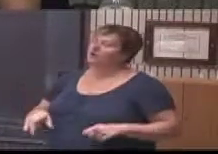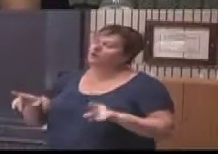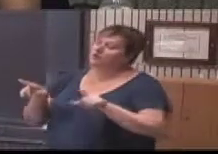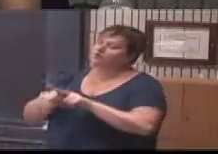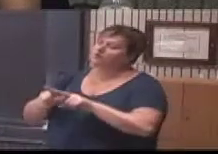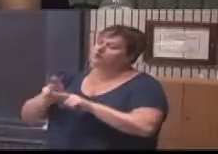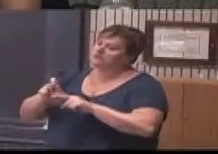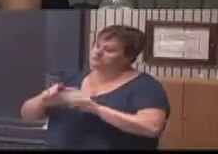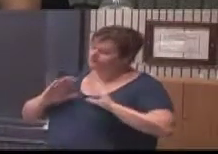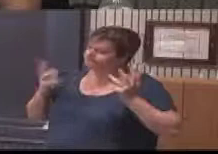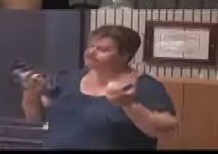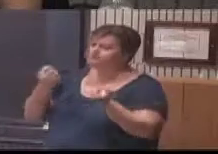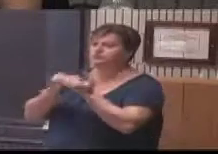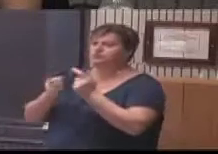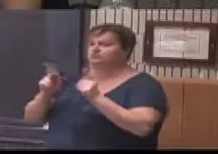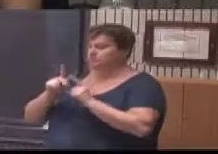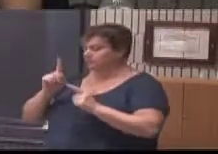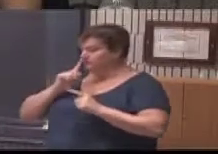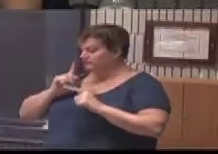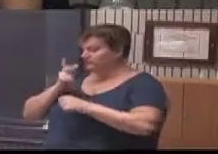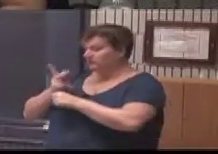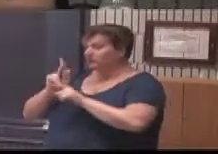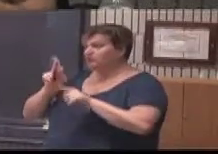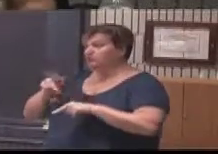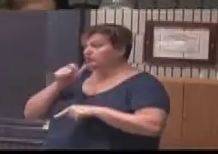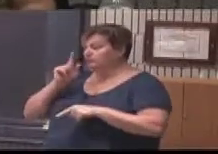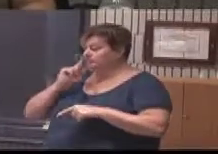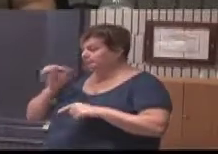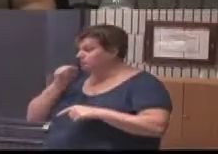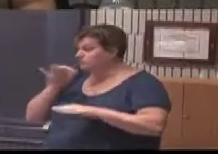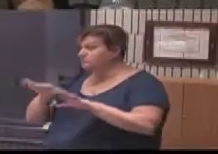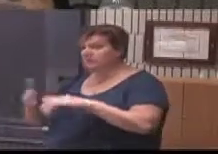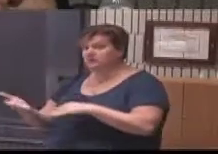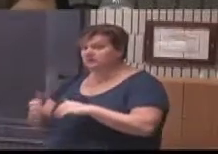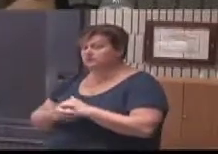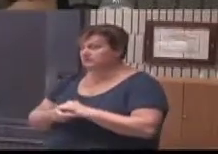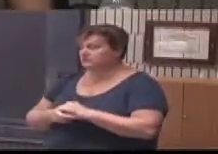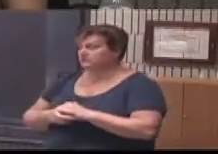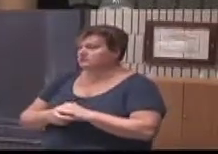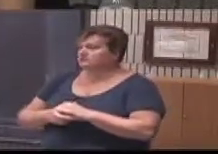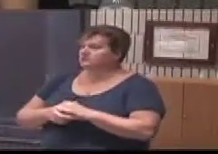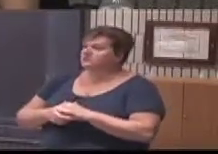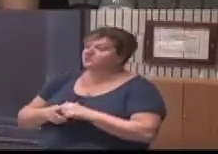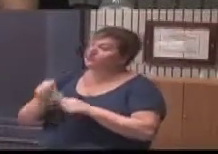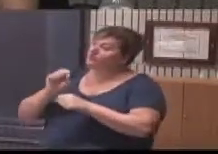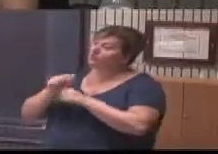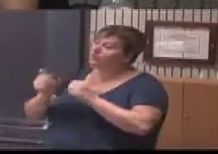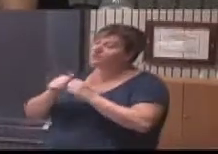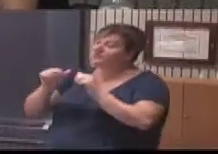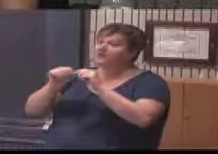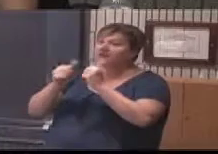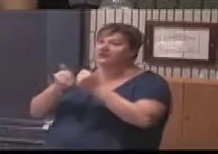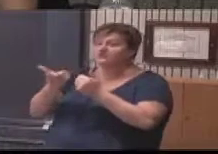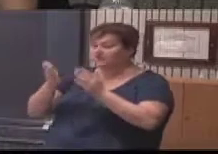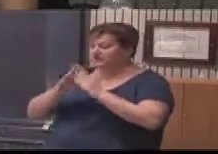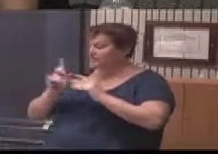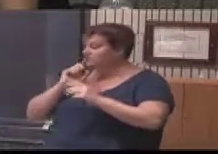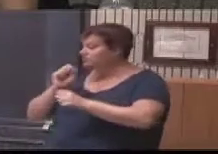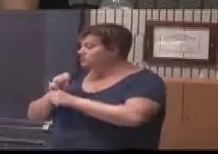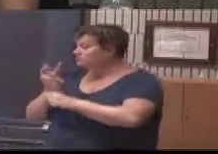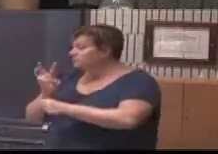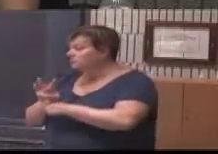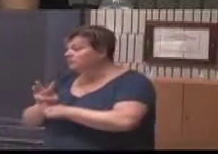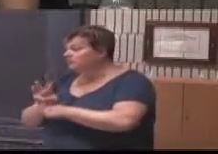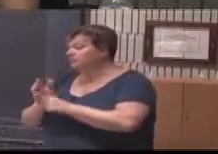terminally ill. So I think if you are working with an agency or ask a social worker, but there is more out there as far